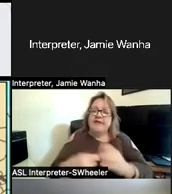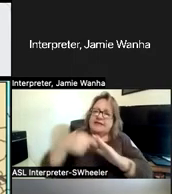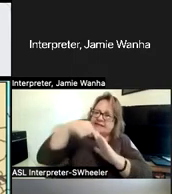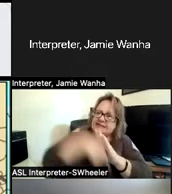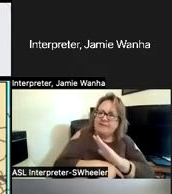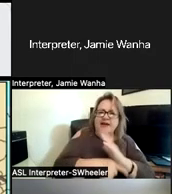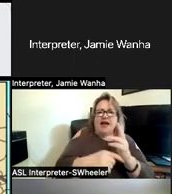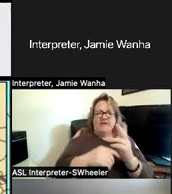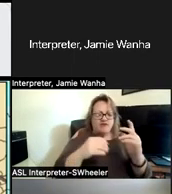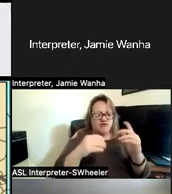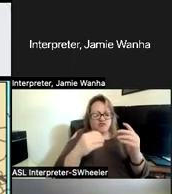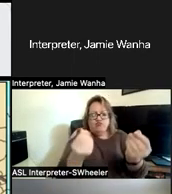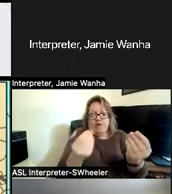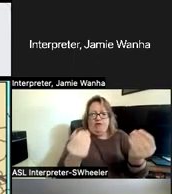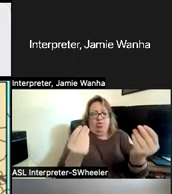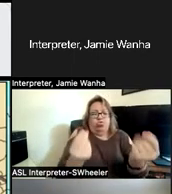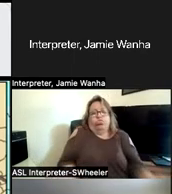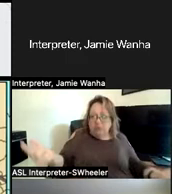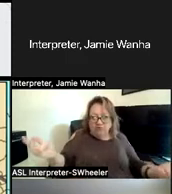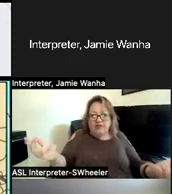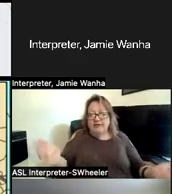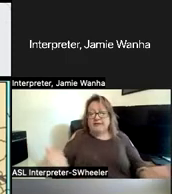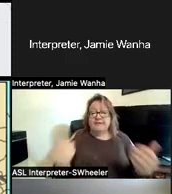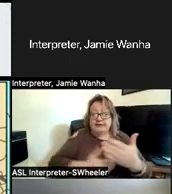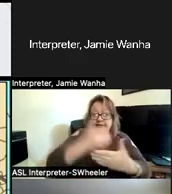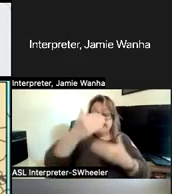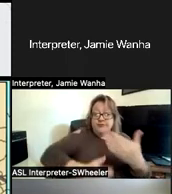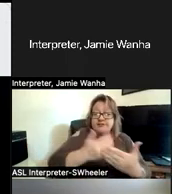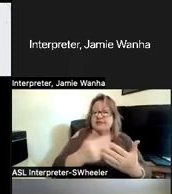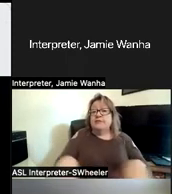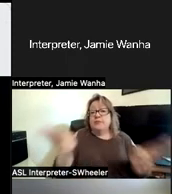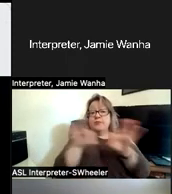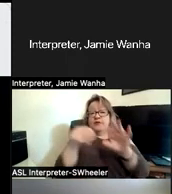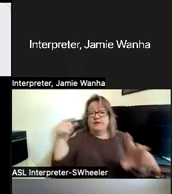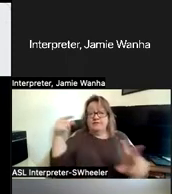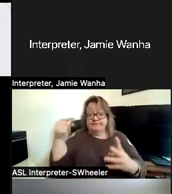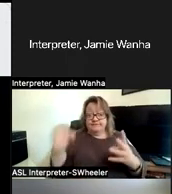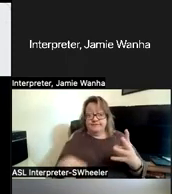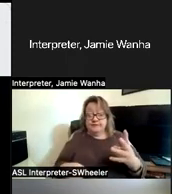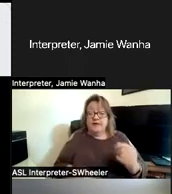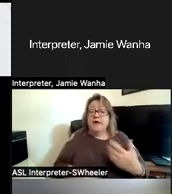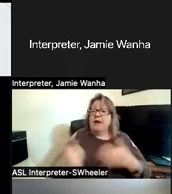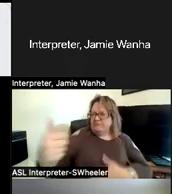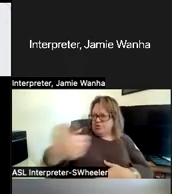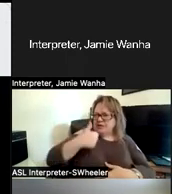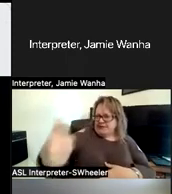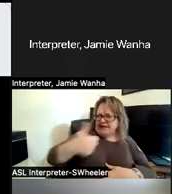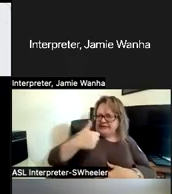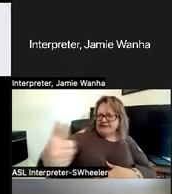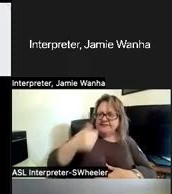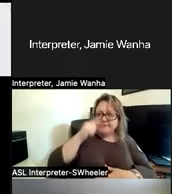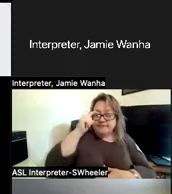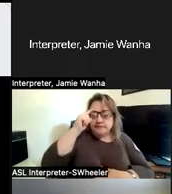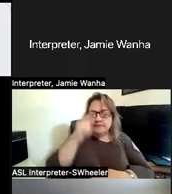ground washers. In the next one, we are going to see some key findings. We are identifying some potential